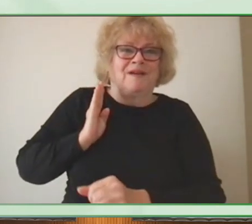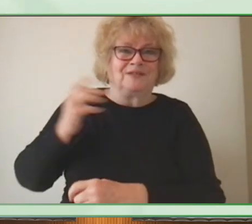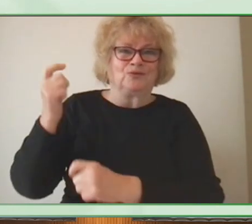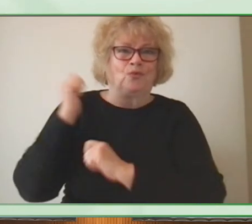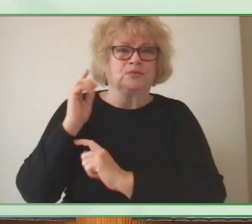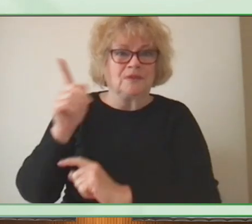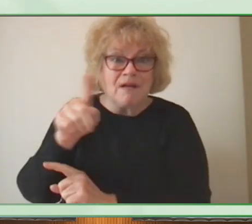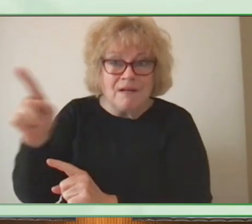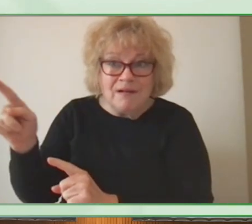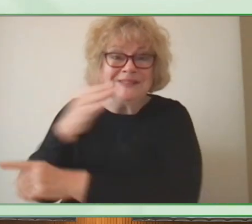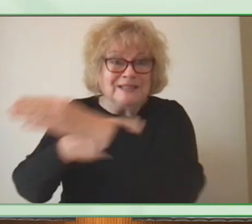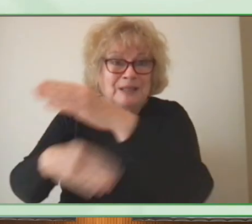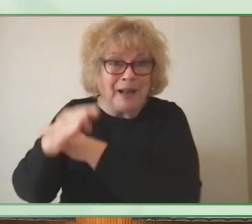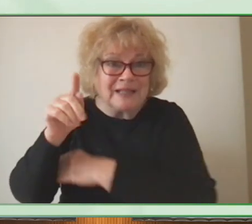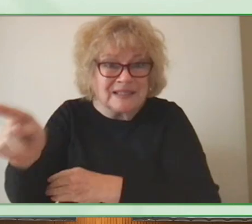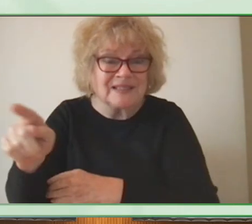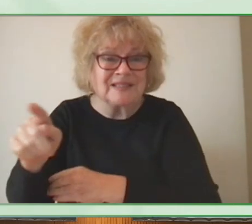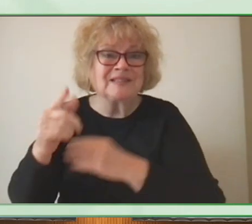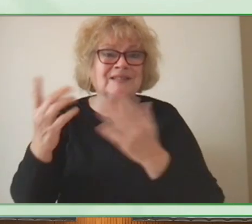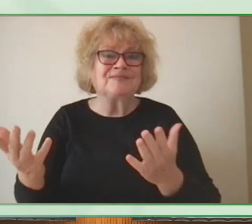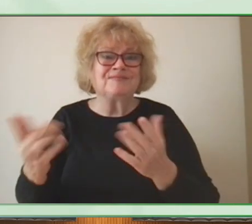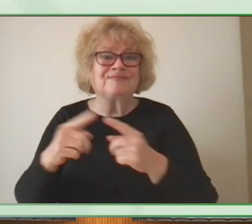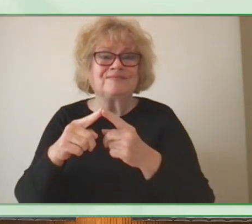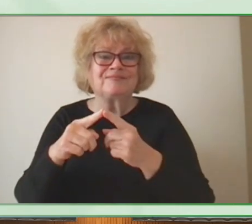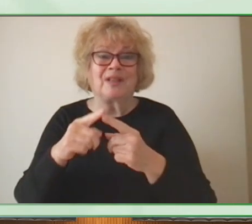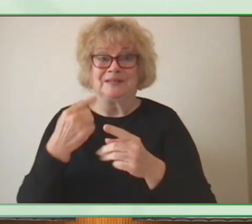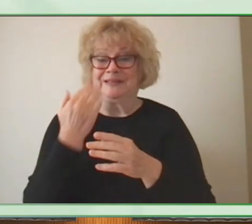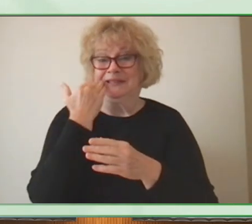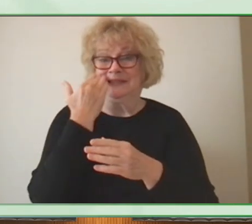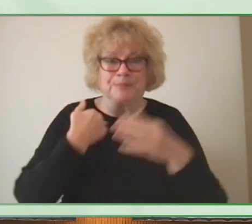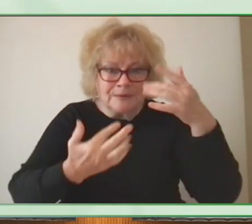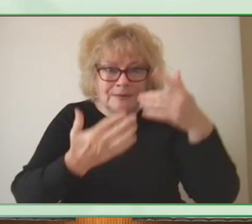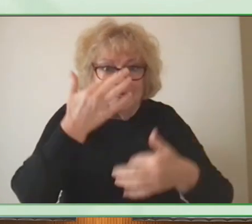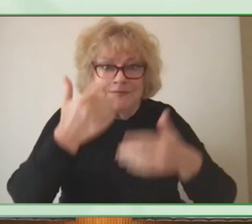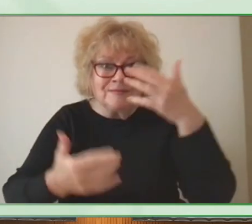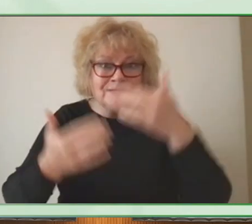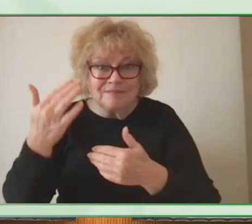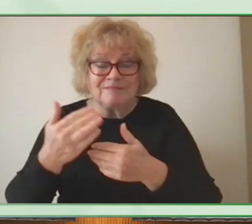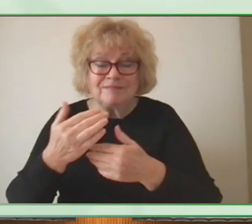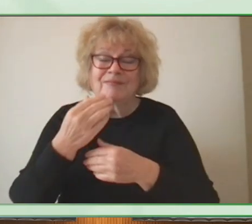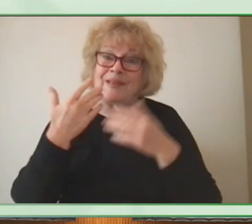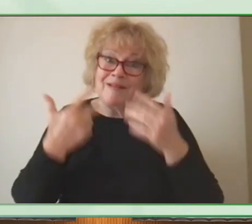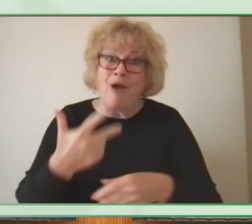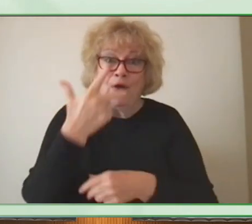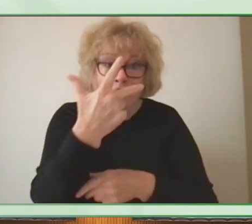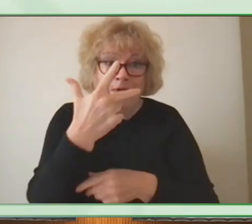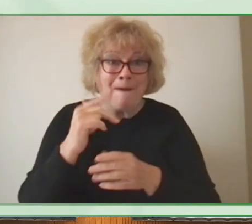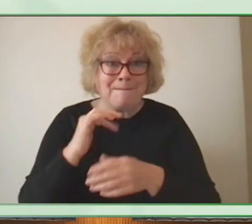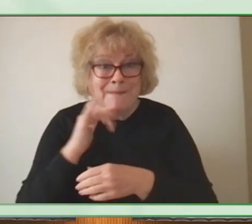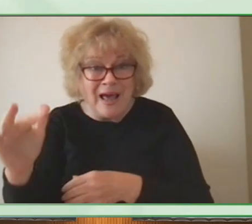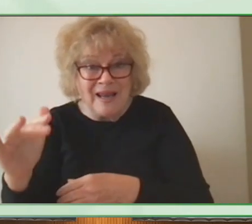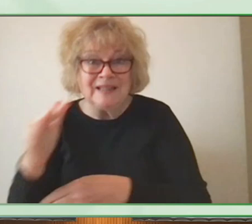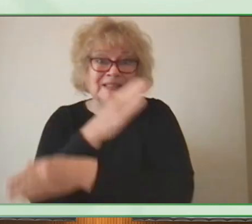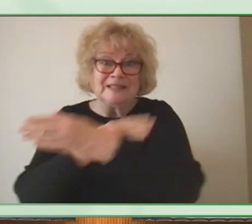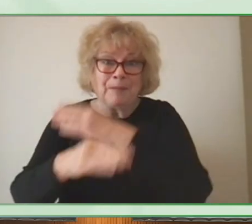are in Ukraine and how many of them are internally displaced or refugees in other countries,